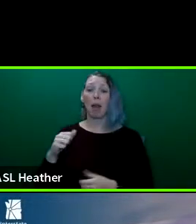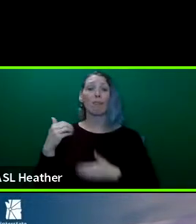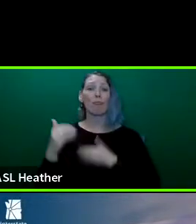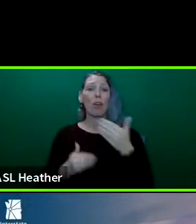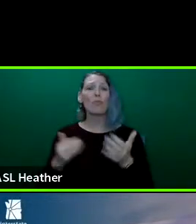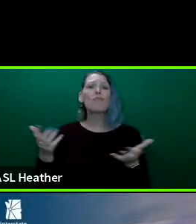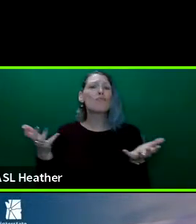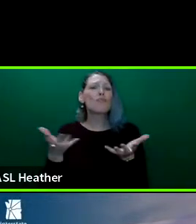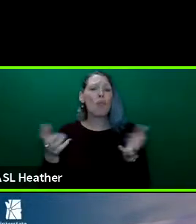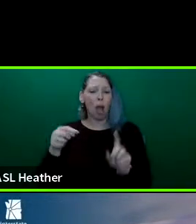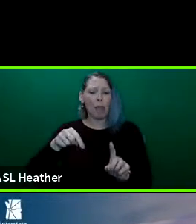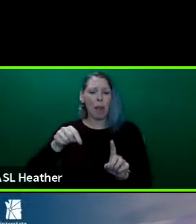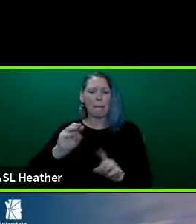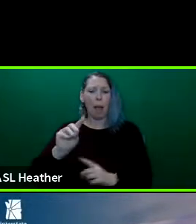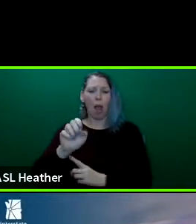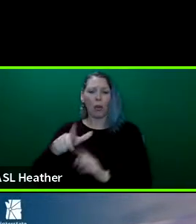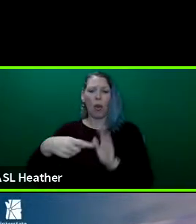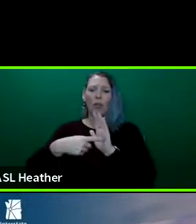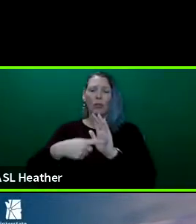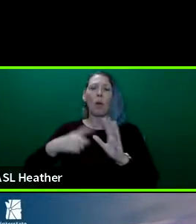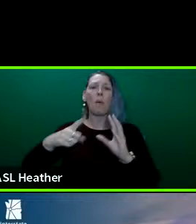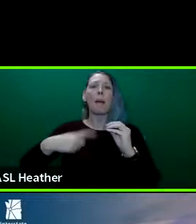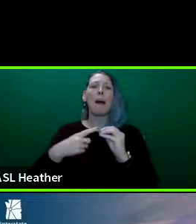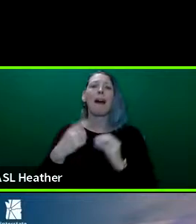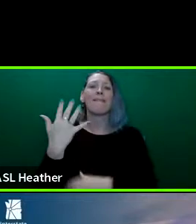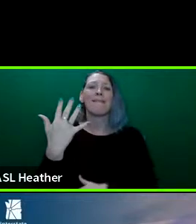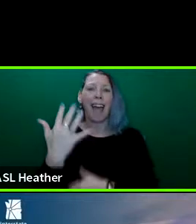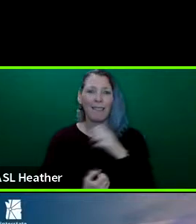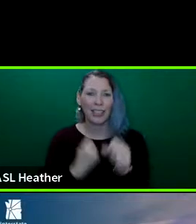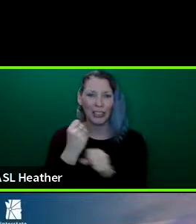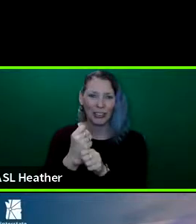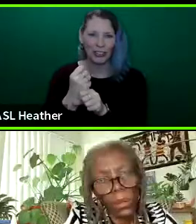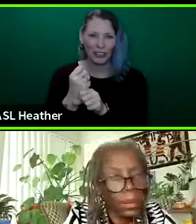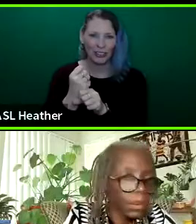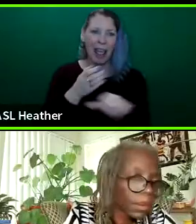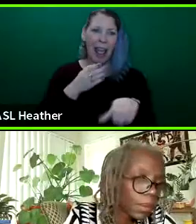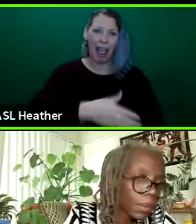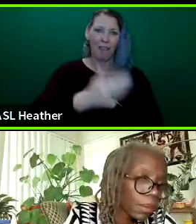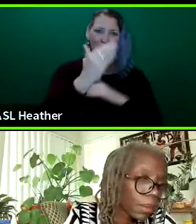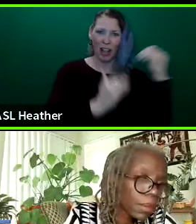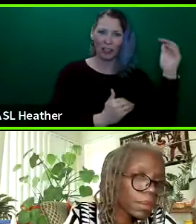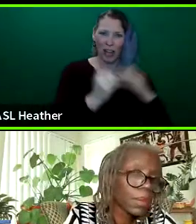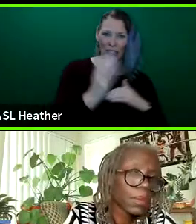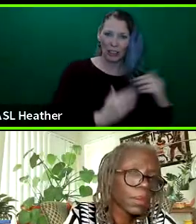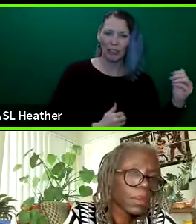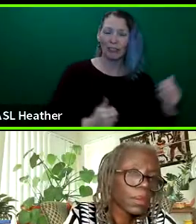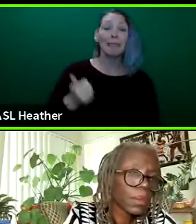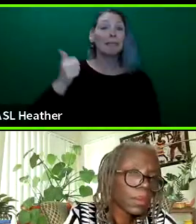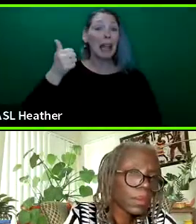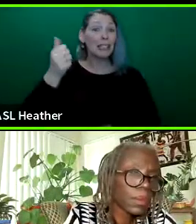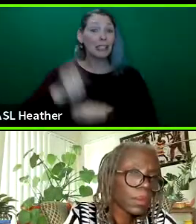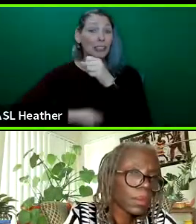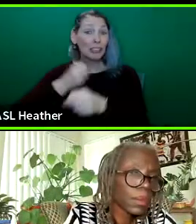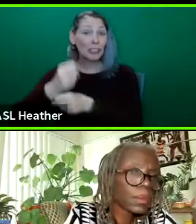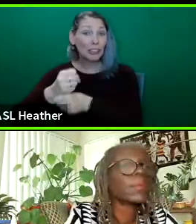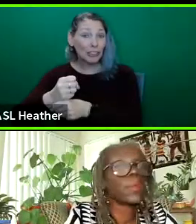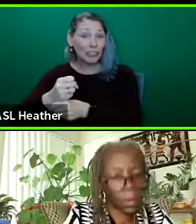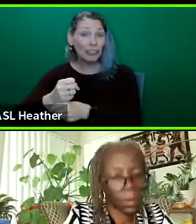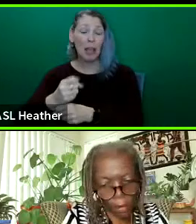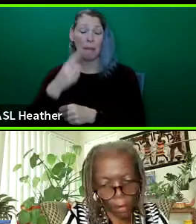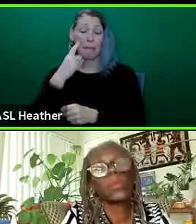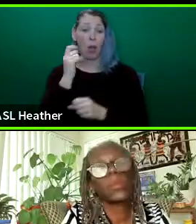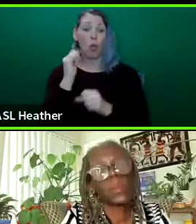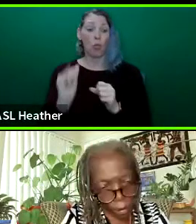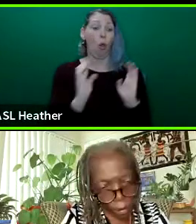is, what does the model say about 5 years after construction? what does the model say about 10 years after? Because those increments,